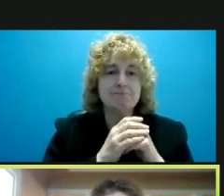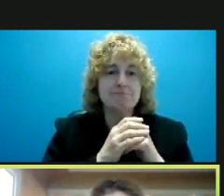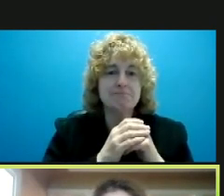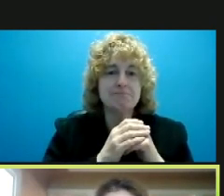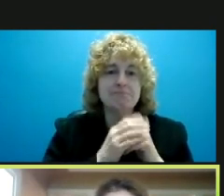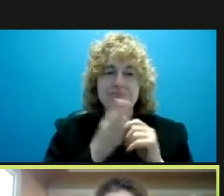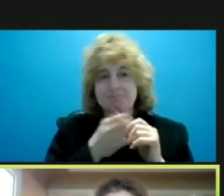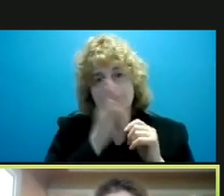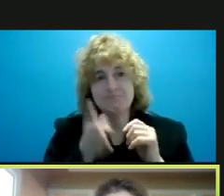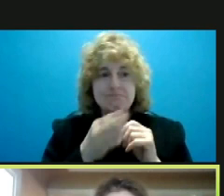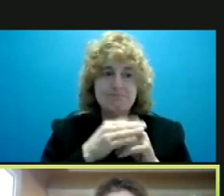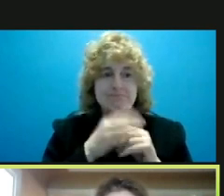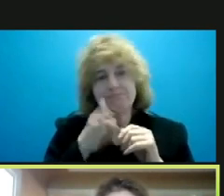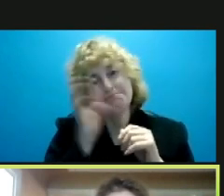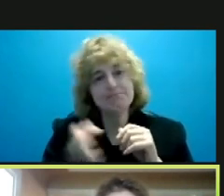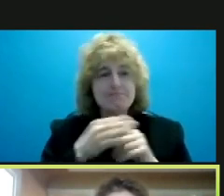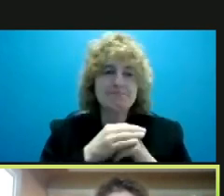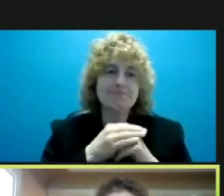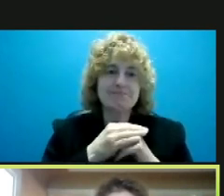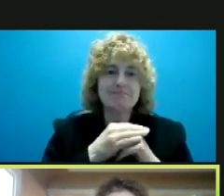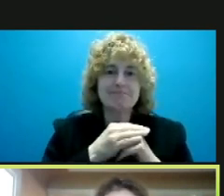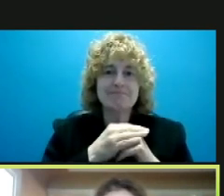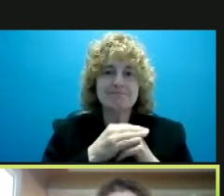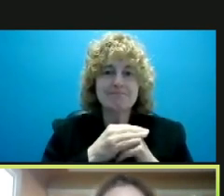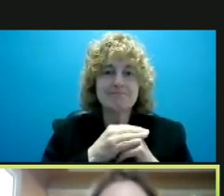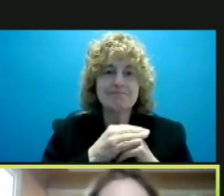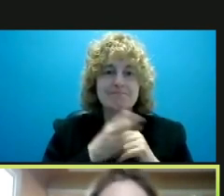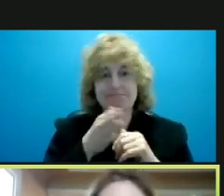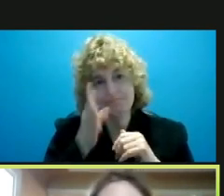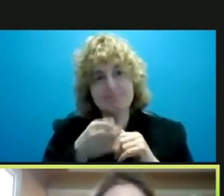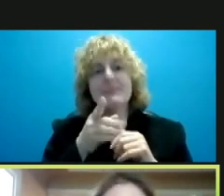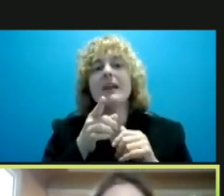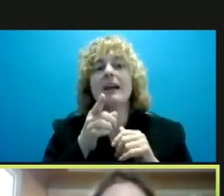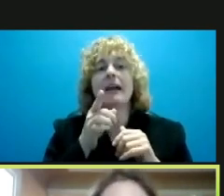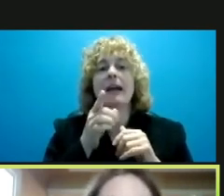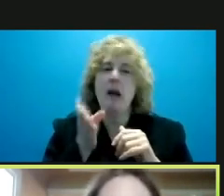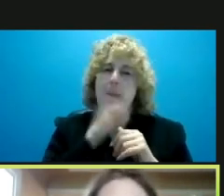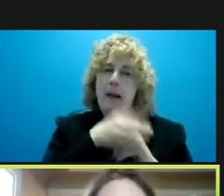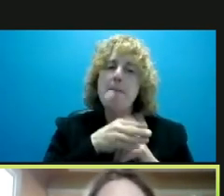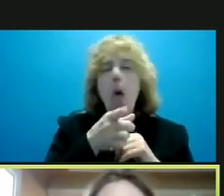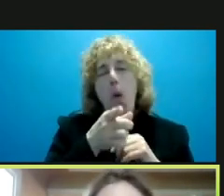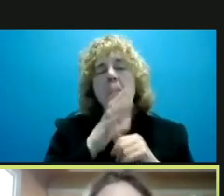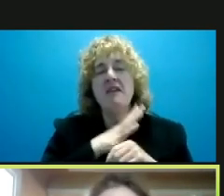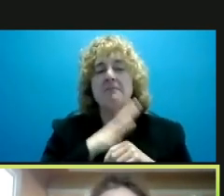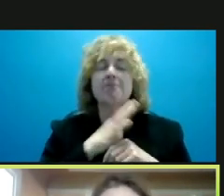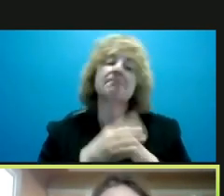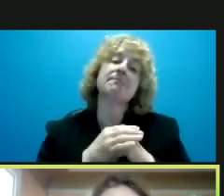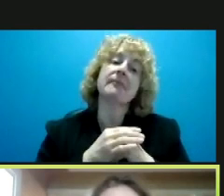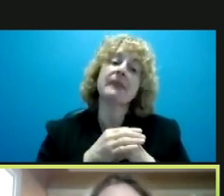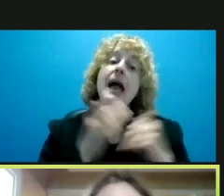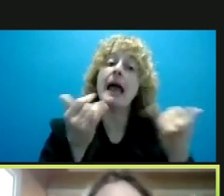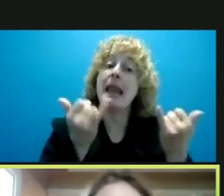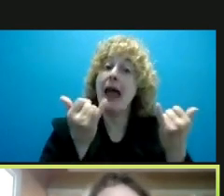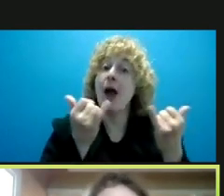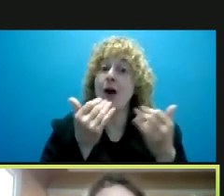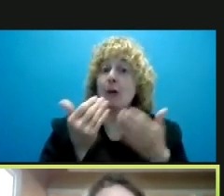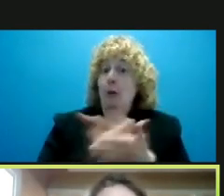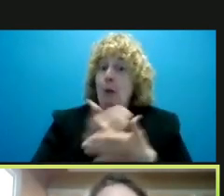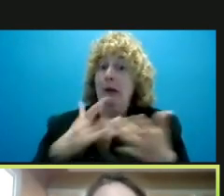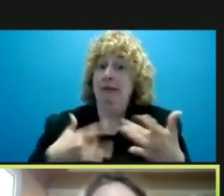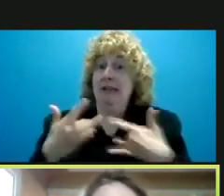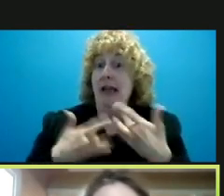Next one. Next one. And perfect. Yeah, we can go there. So let's talk about a couple of new exciting things